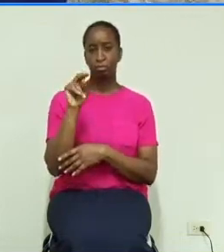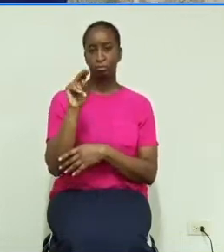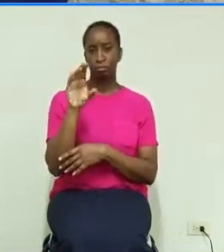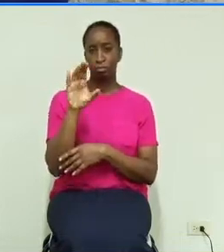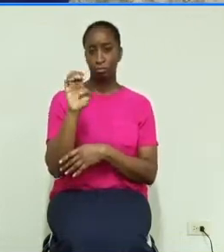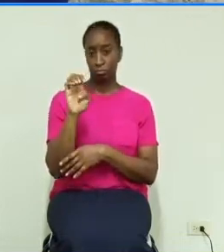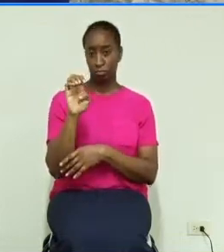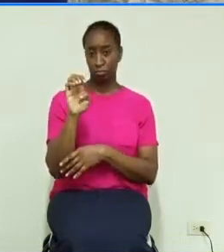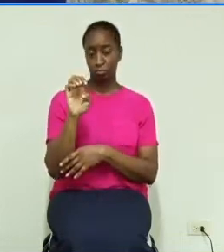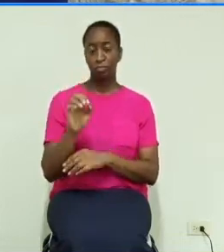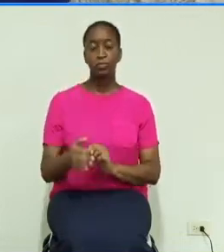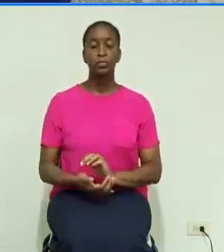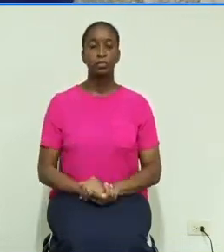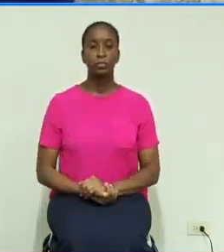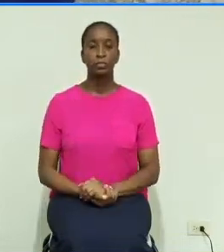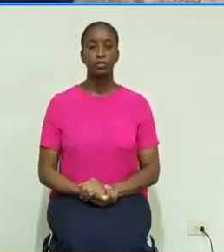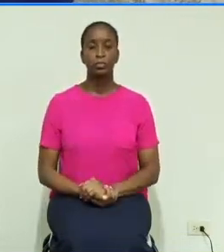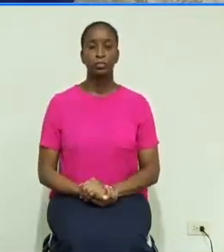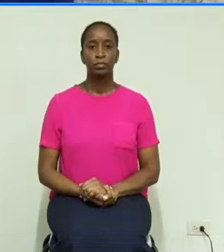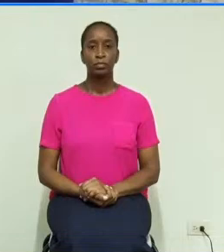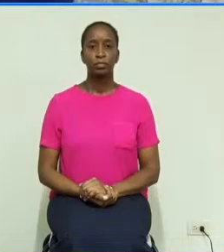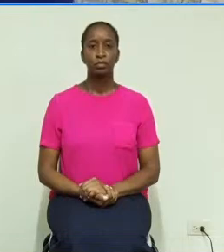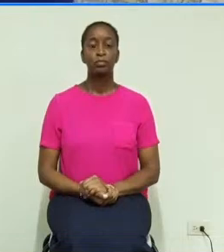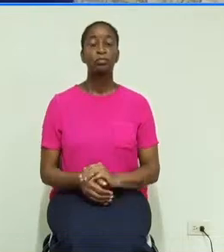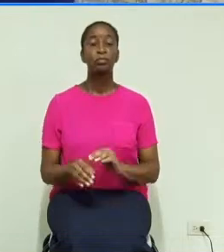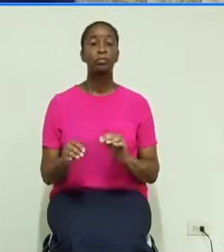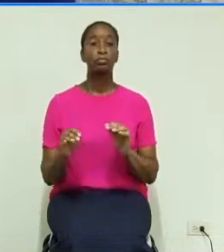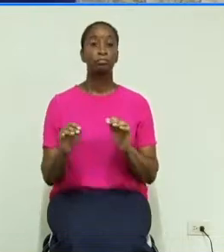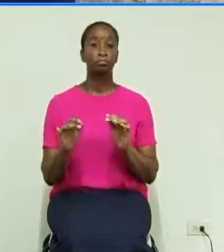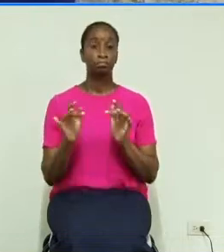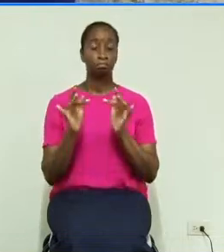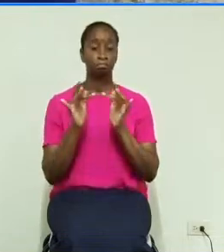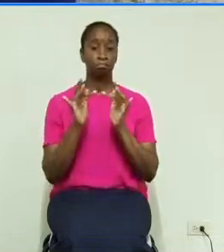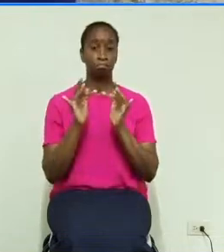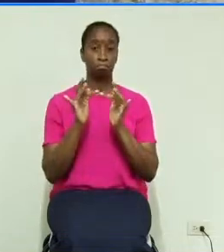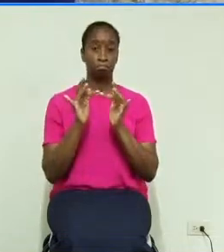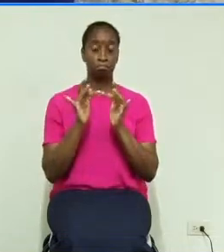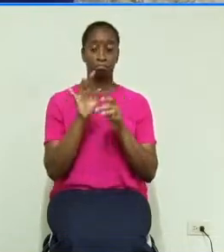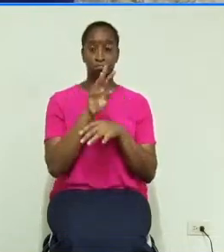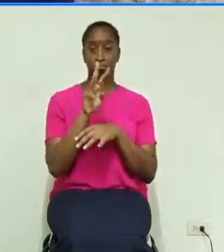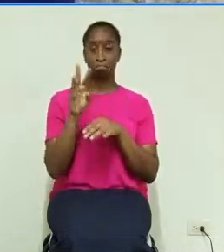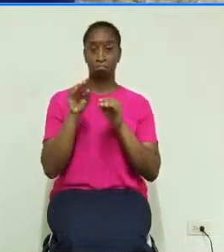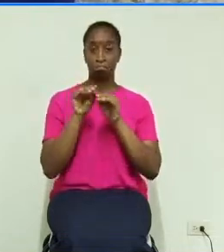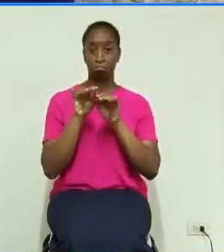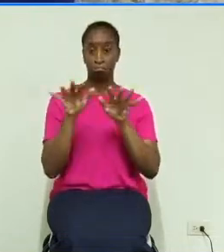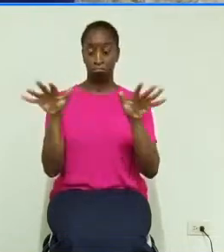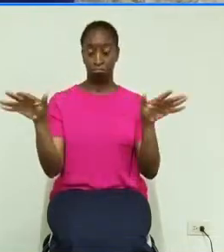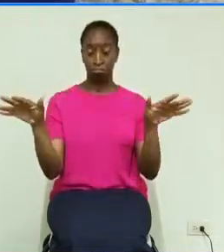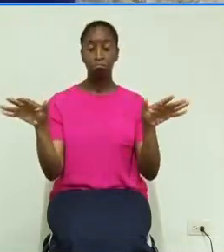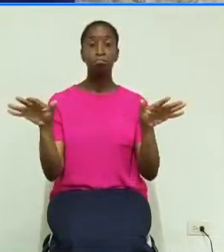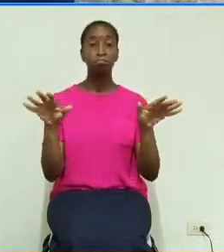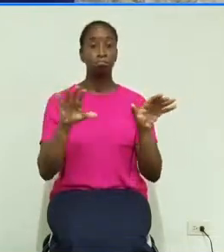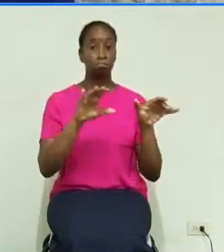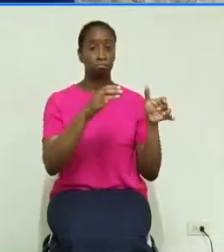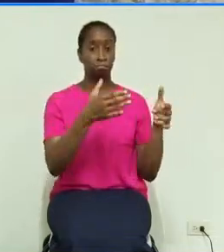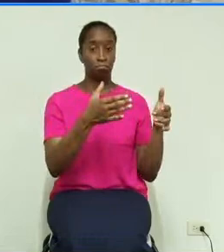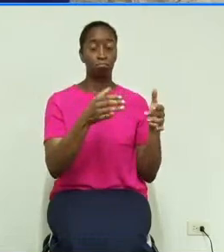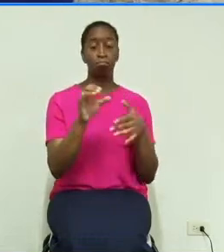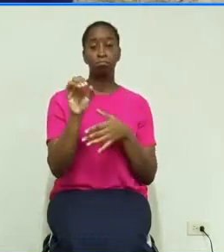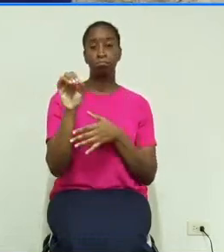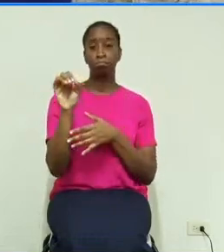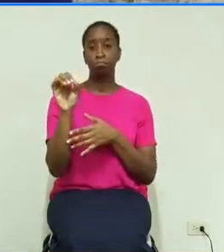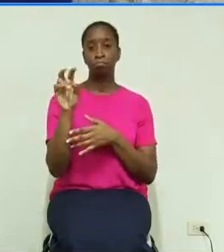streaming services are being provided by Oversight, who have really been excellent. The Oversight team has